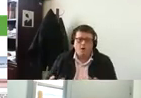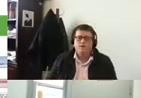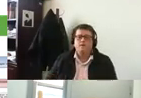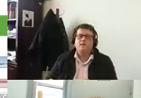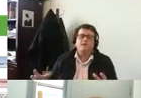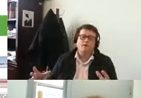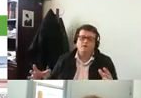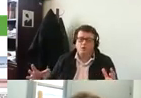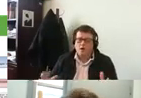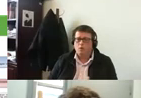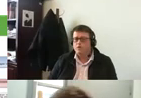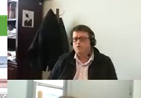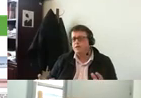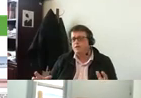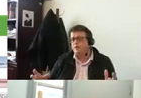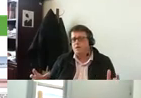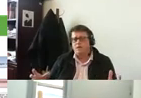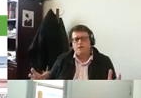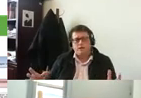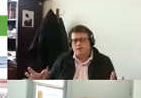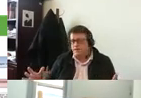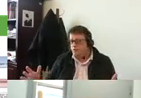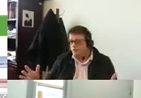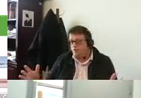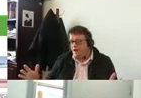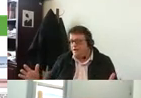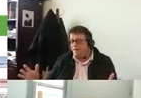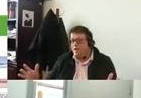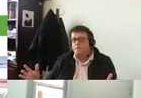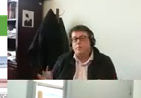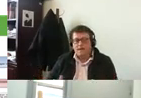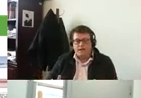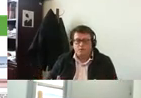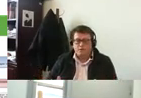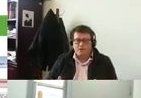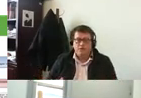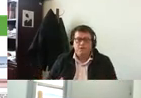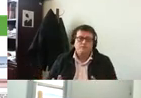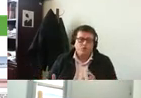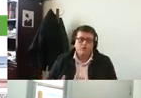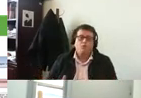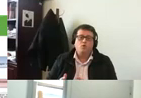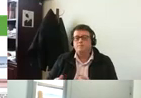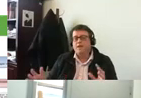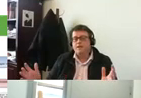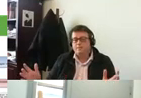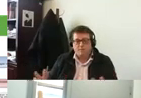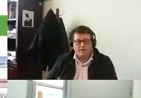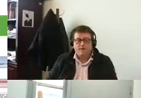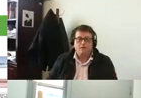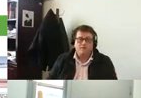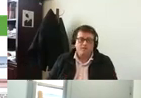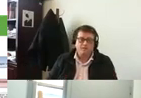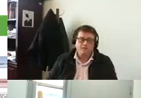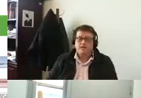we're always assessing risk. We're always trying to, do anything else but adult protection, put supports in place,